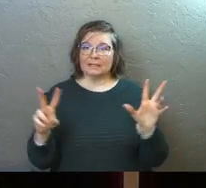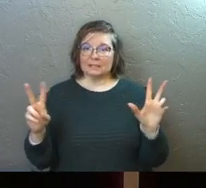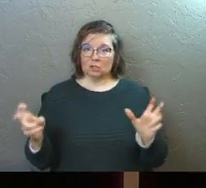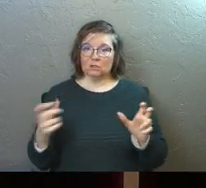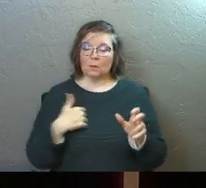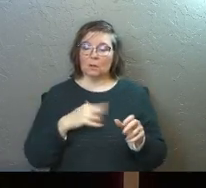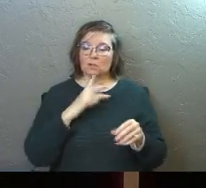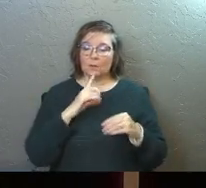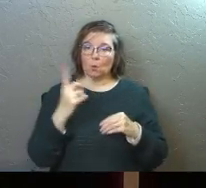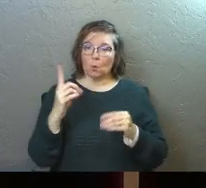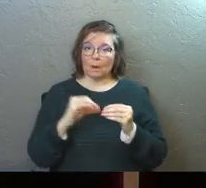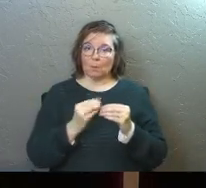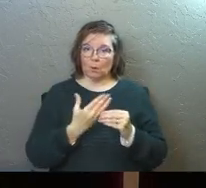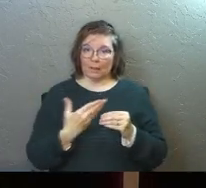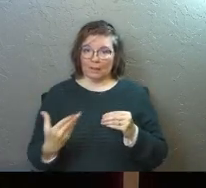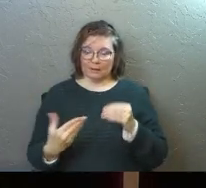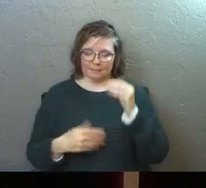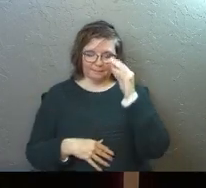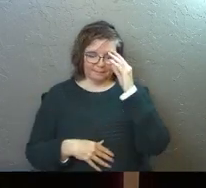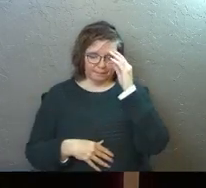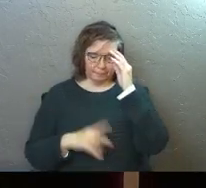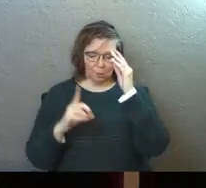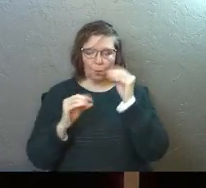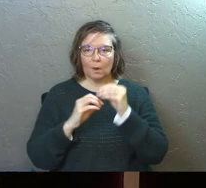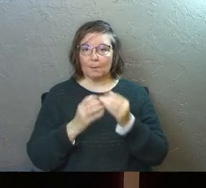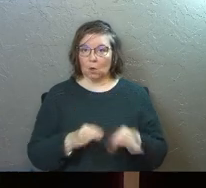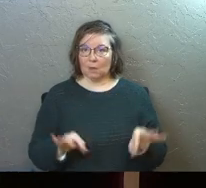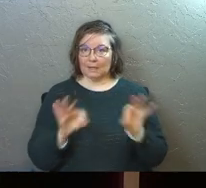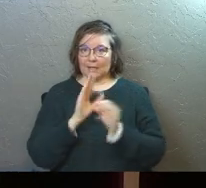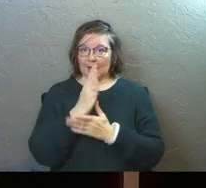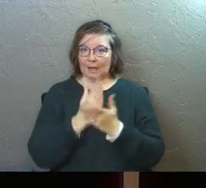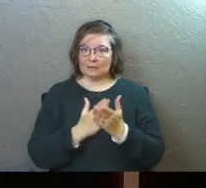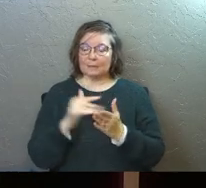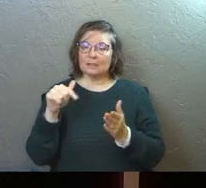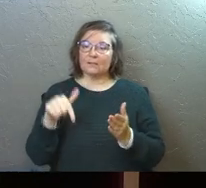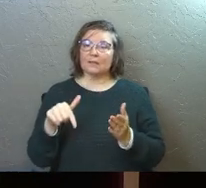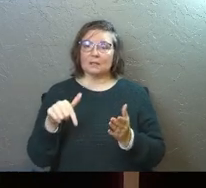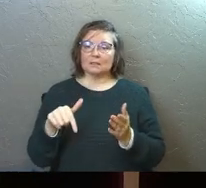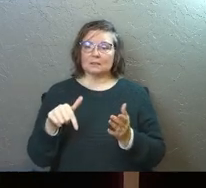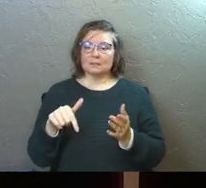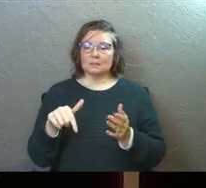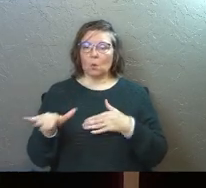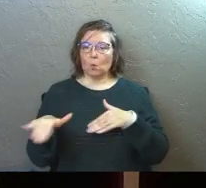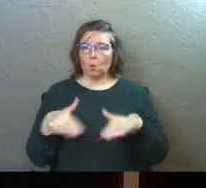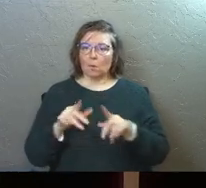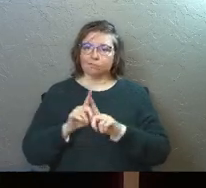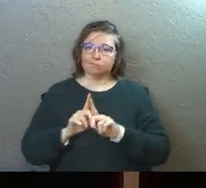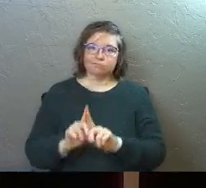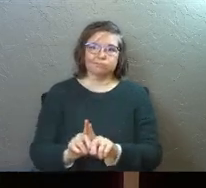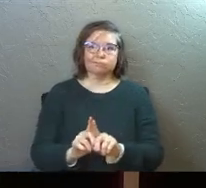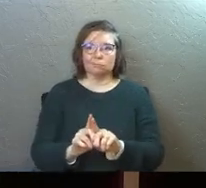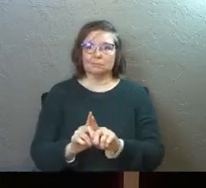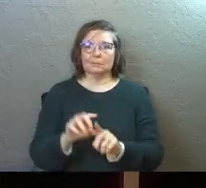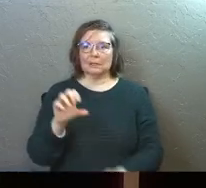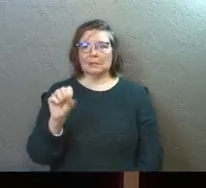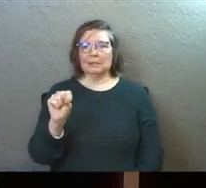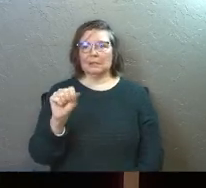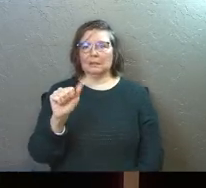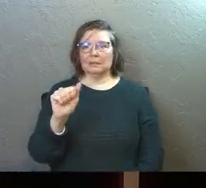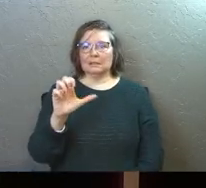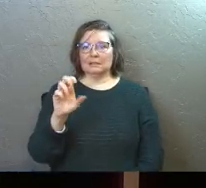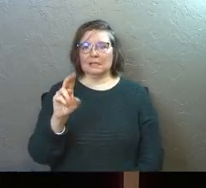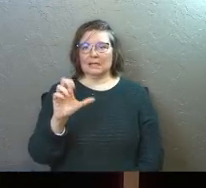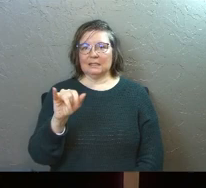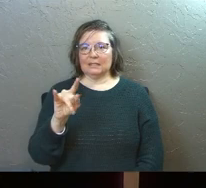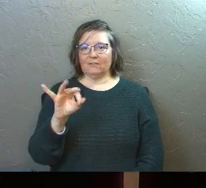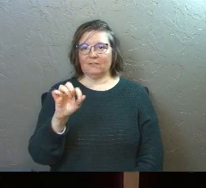series. And I want to talk about one more thing, one more key aspect of this this walk, this sanctification process in